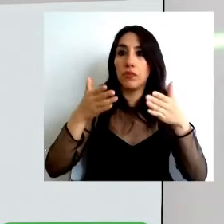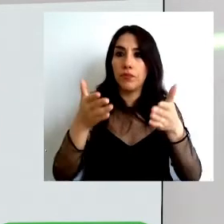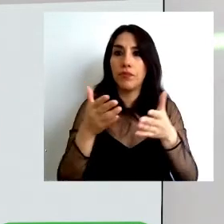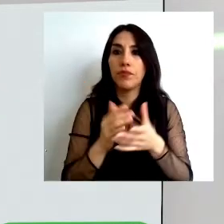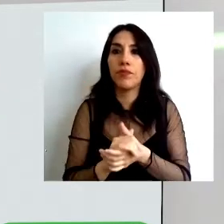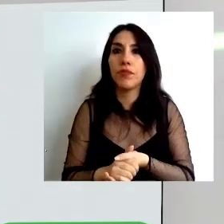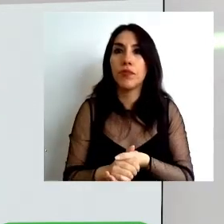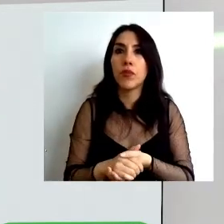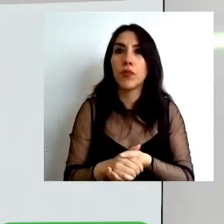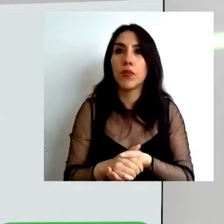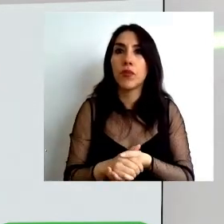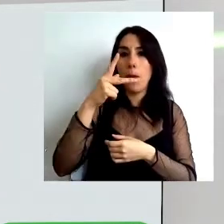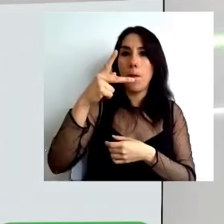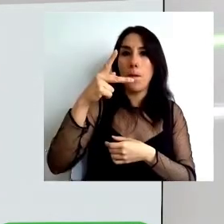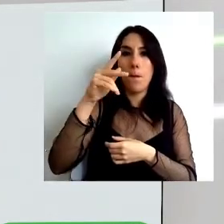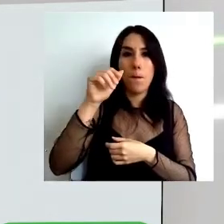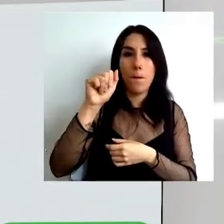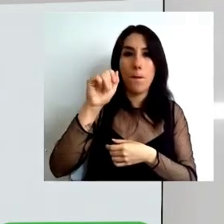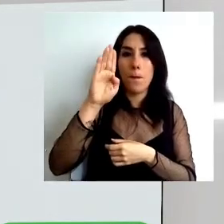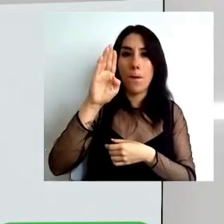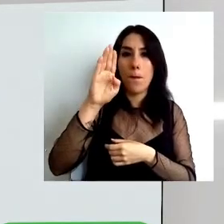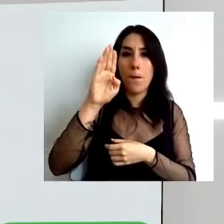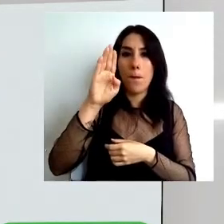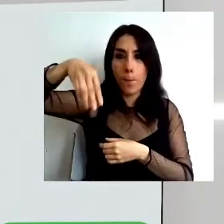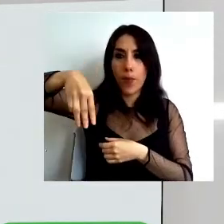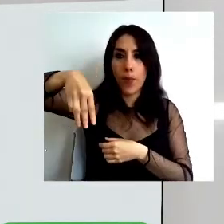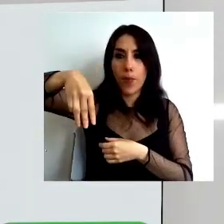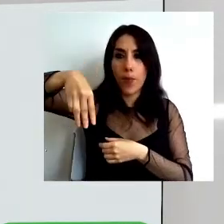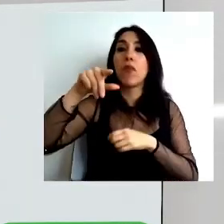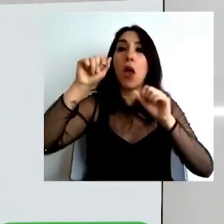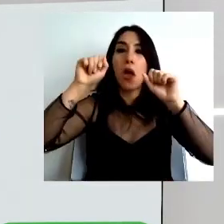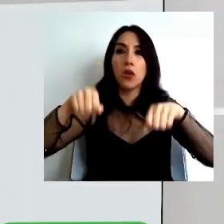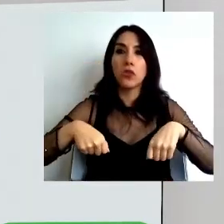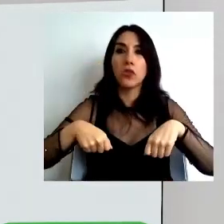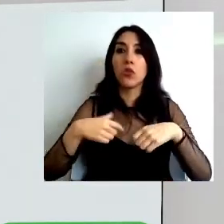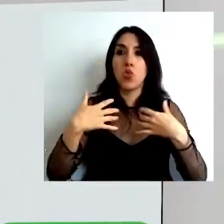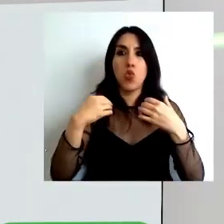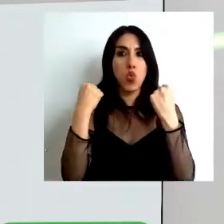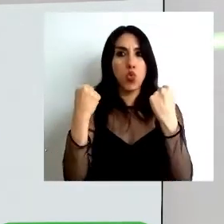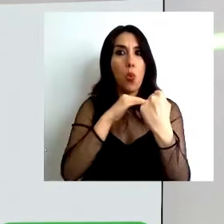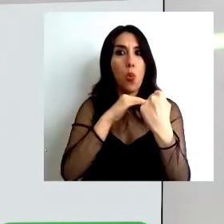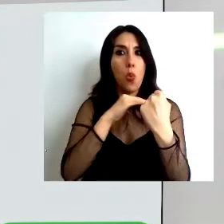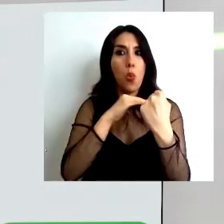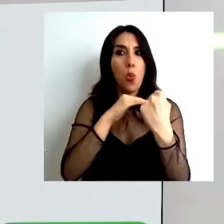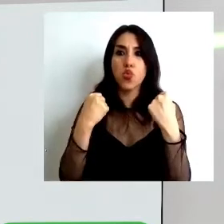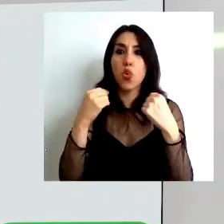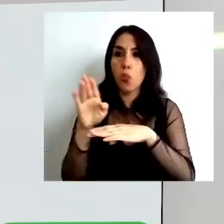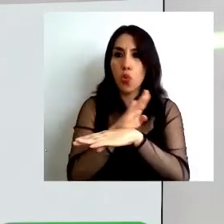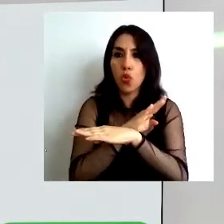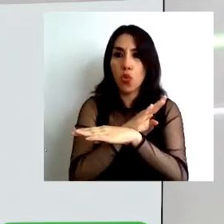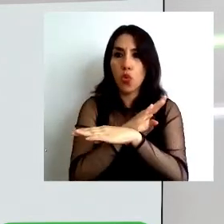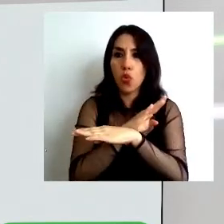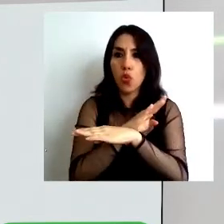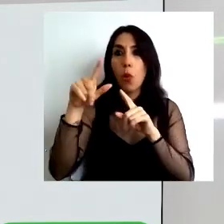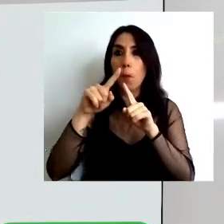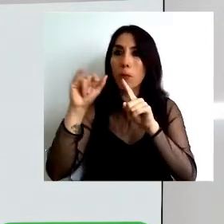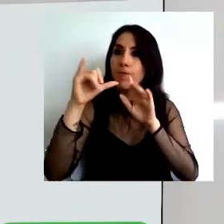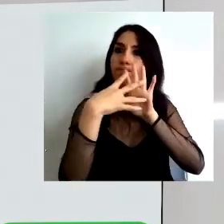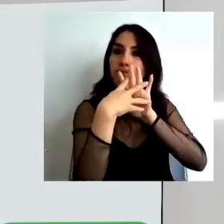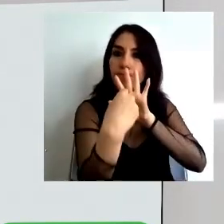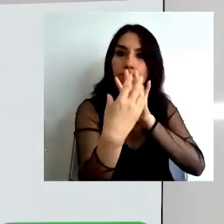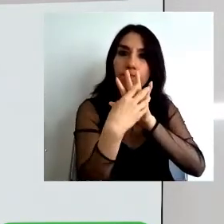model to do this. This was extremely successful and allowed them to build 10 times more